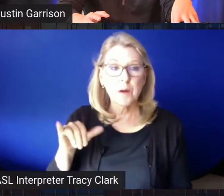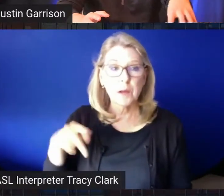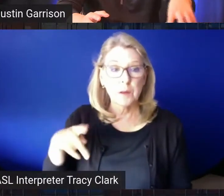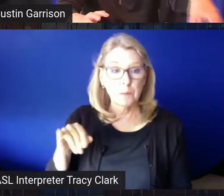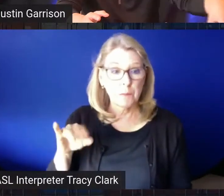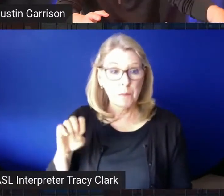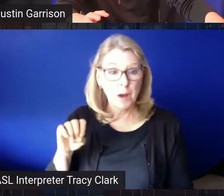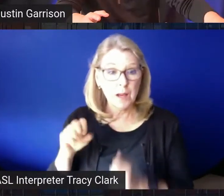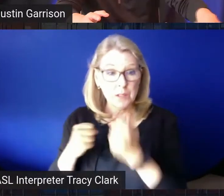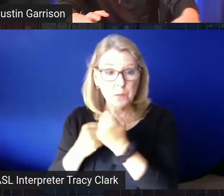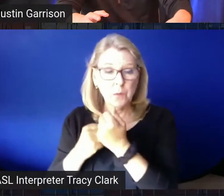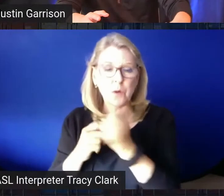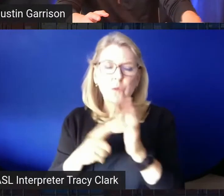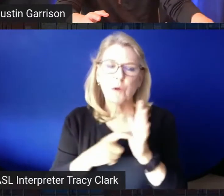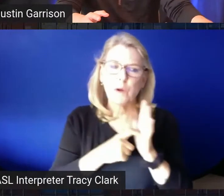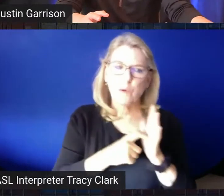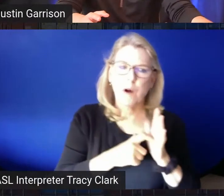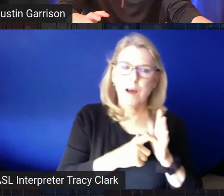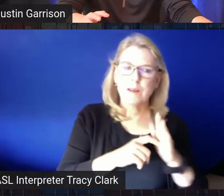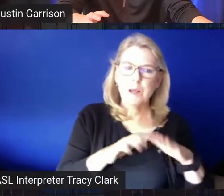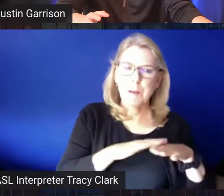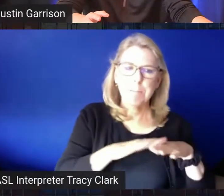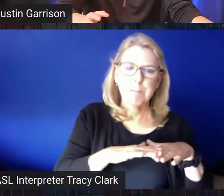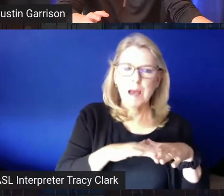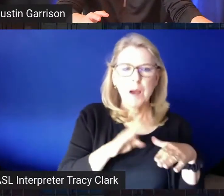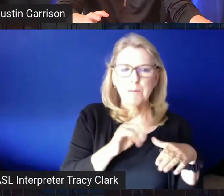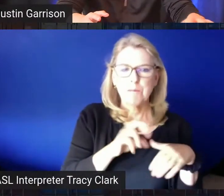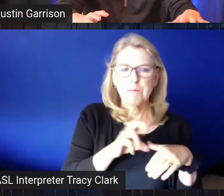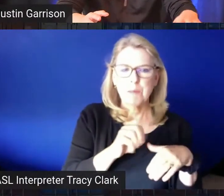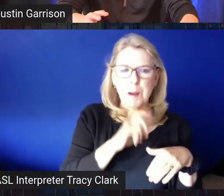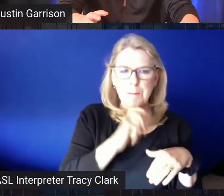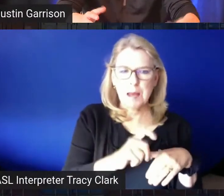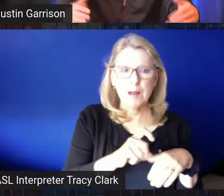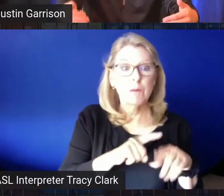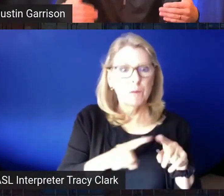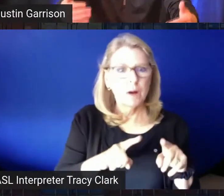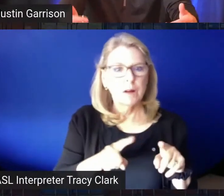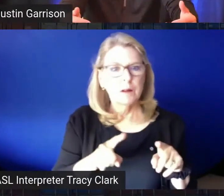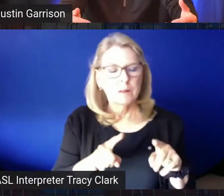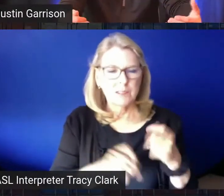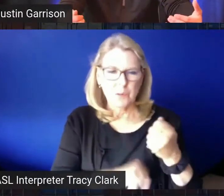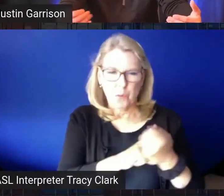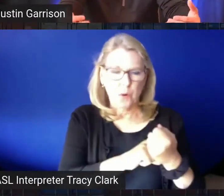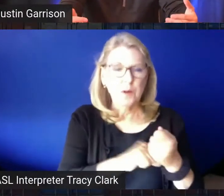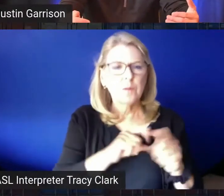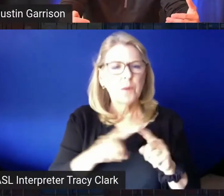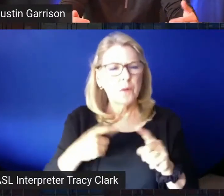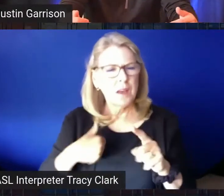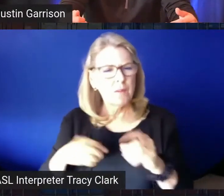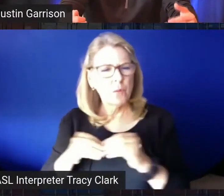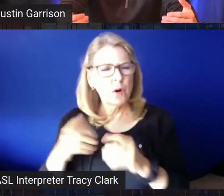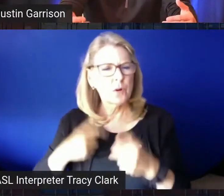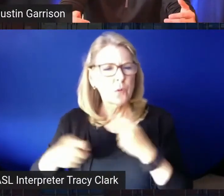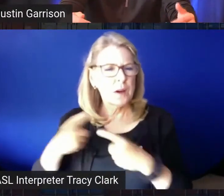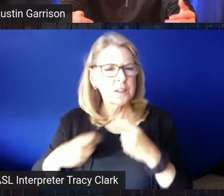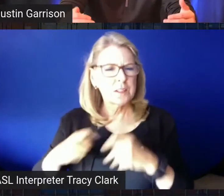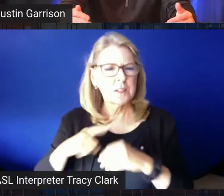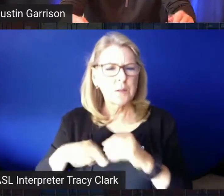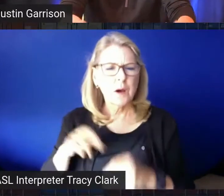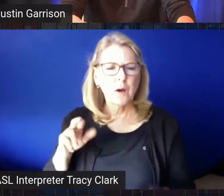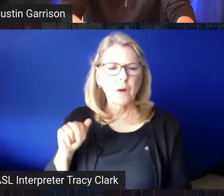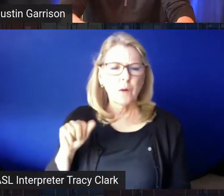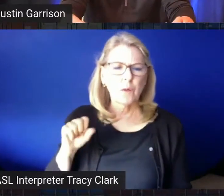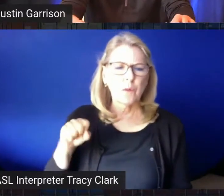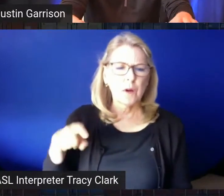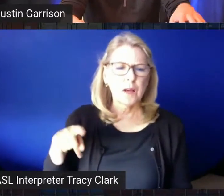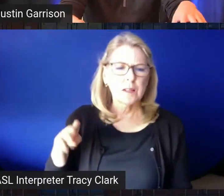But we get questions about Raspberry Pis and more of the hobbyist sort of like how to run this at home clusters. And so I know